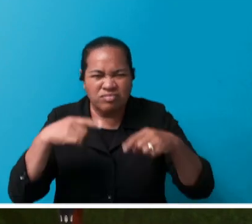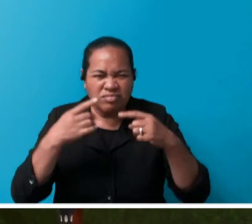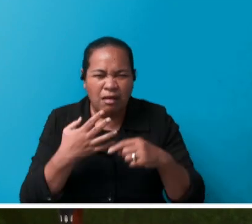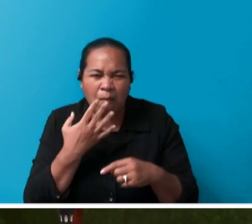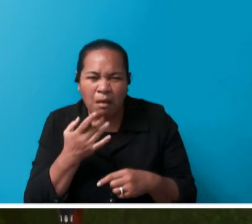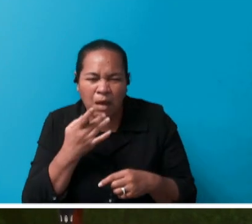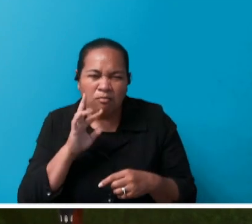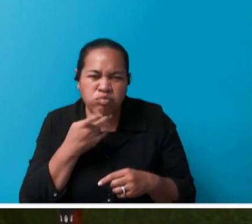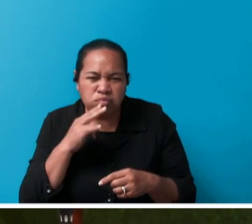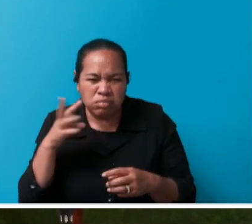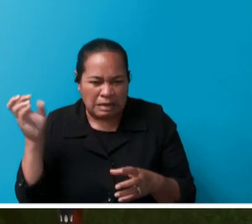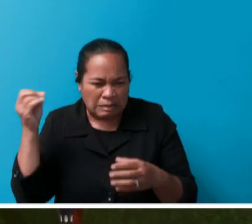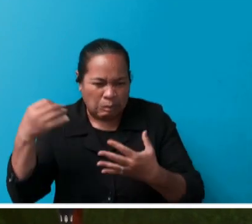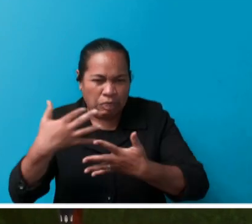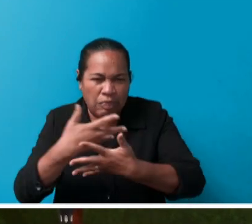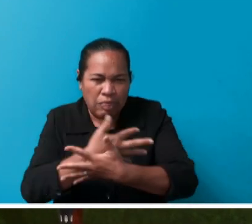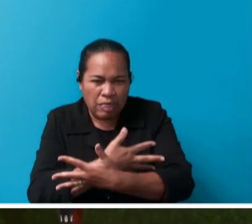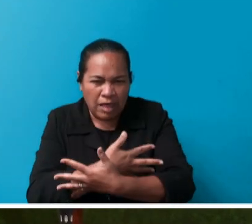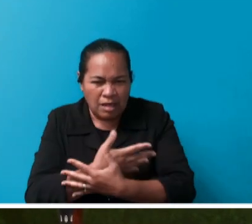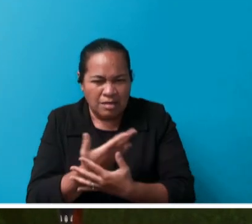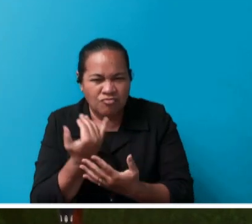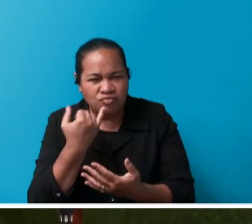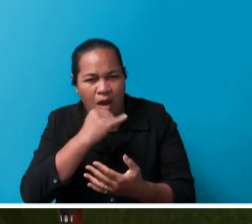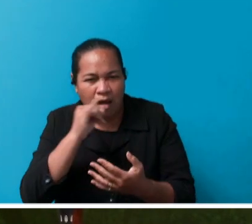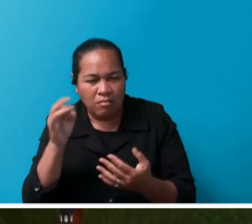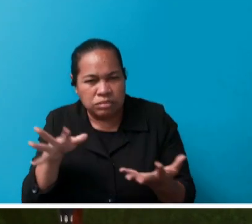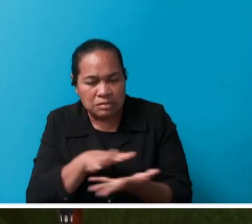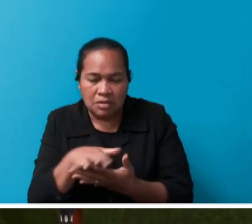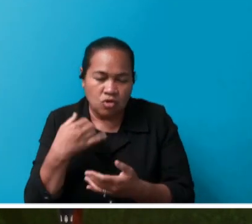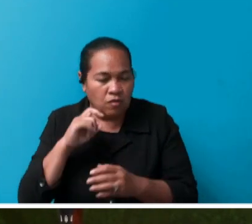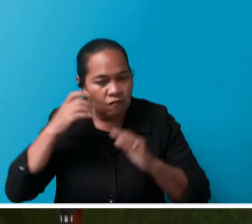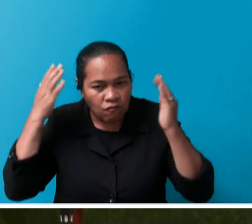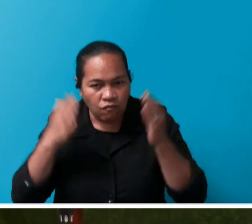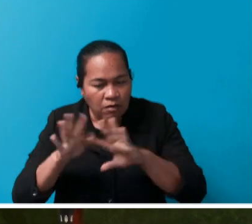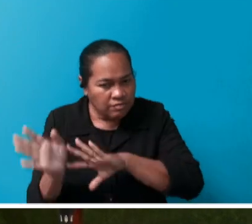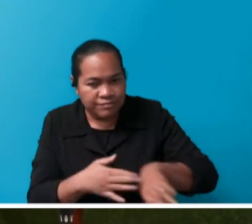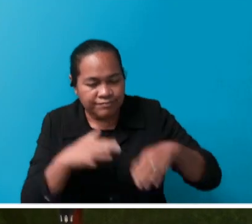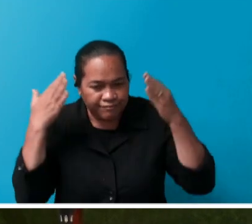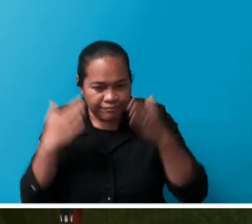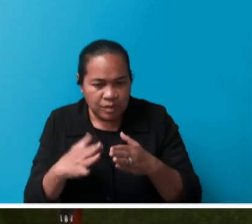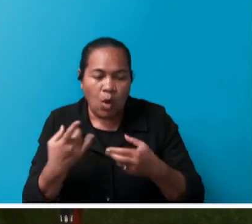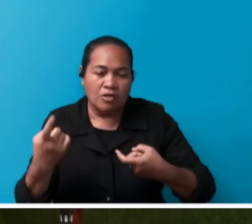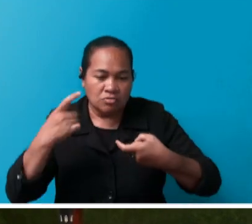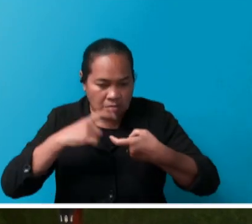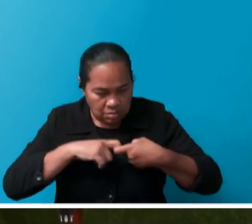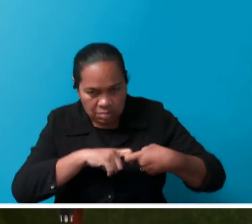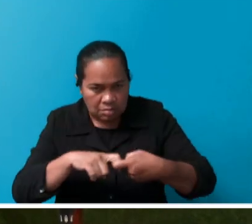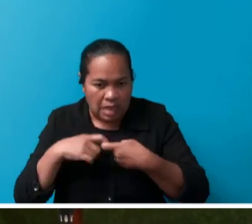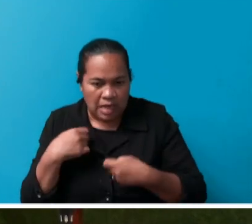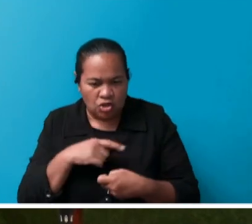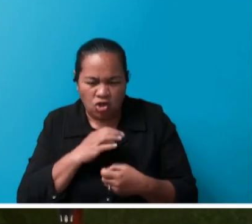and divisive discourse. We must focus on dialogue that unites us rather than divides